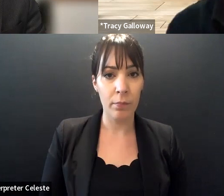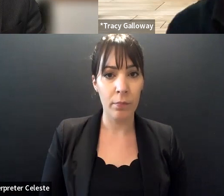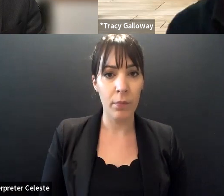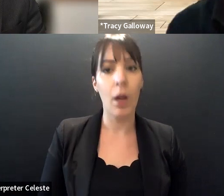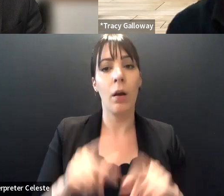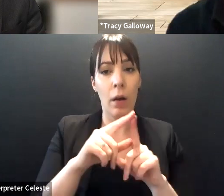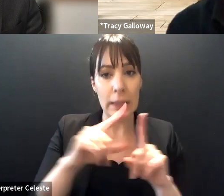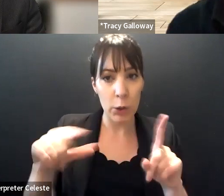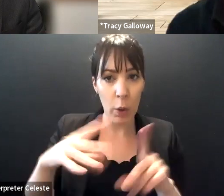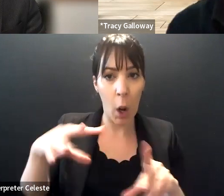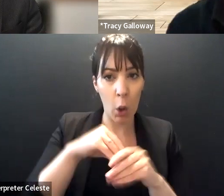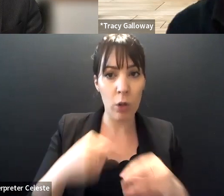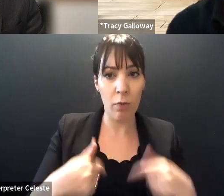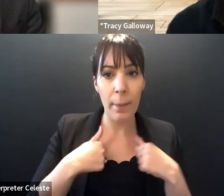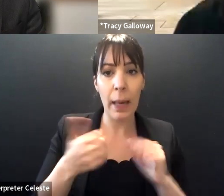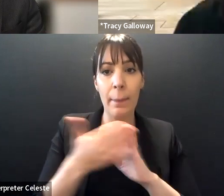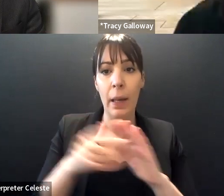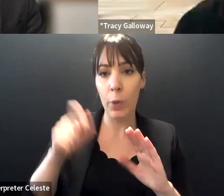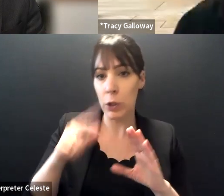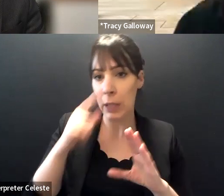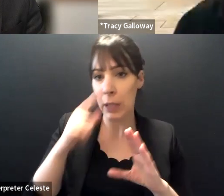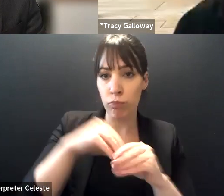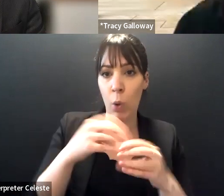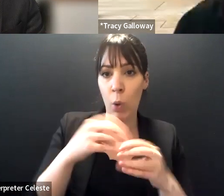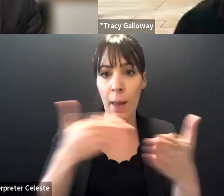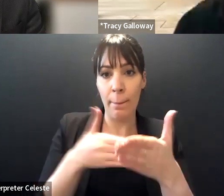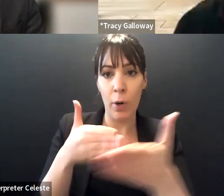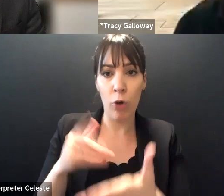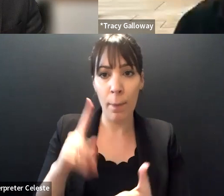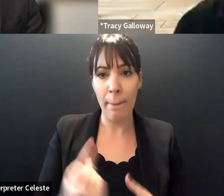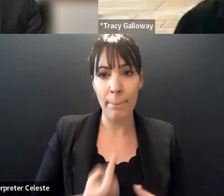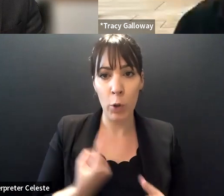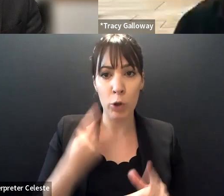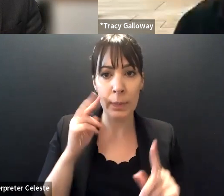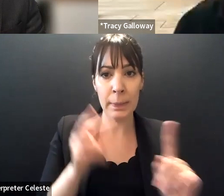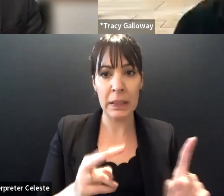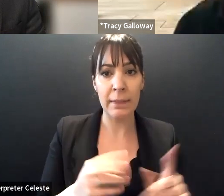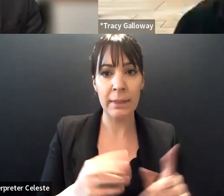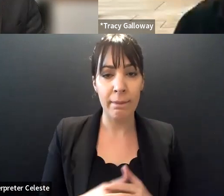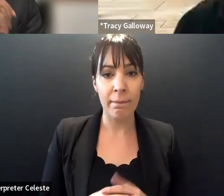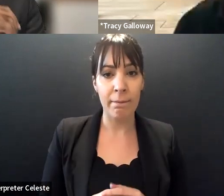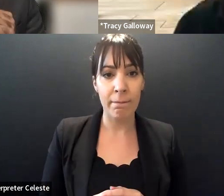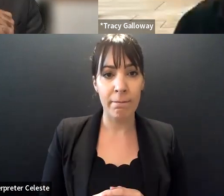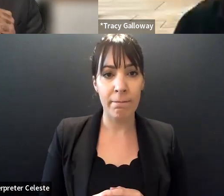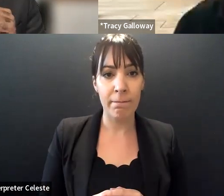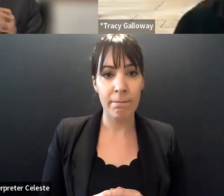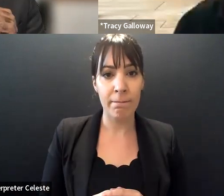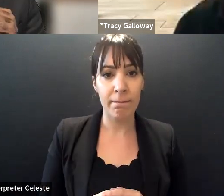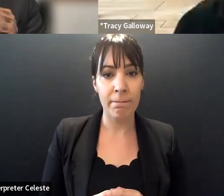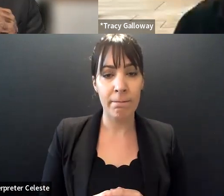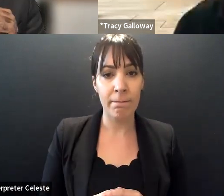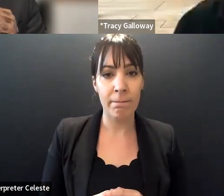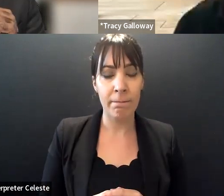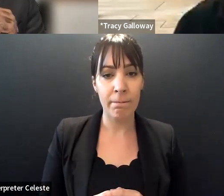learning experience without barriers. From a personal perspective, I was born